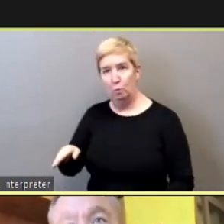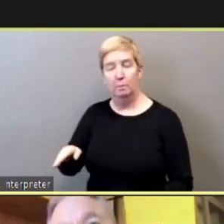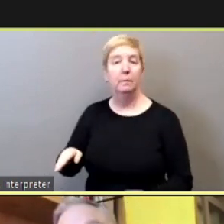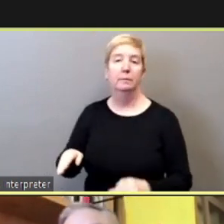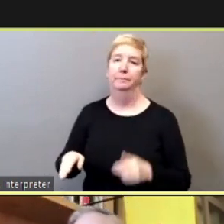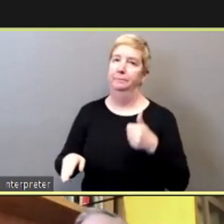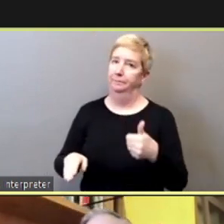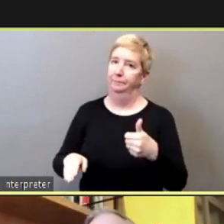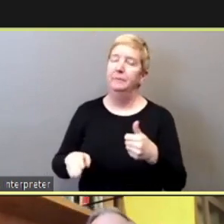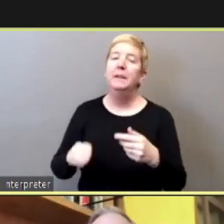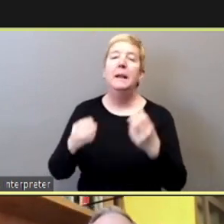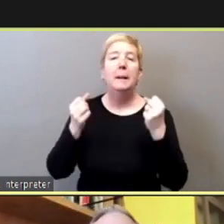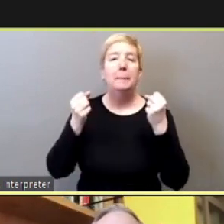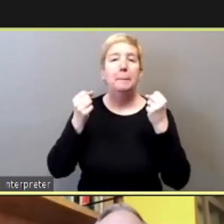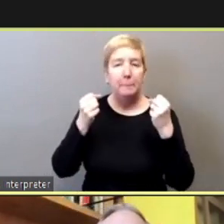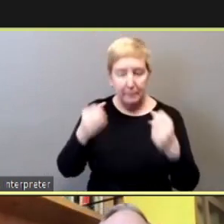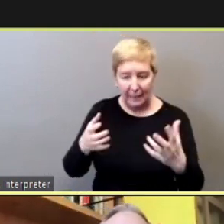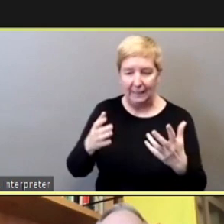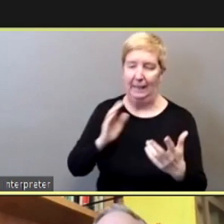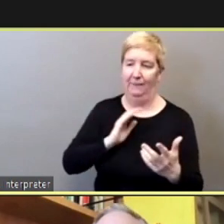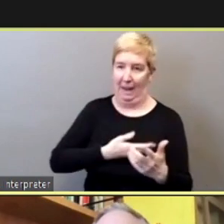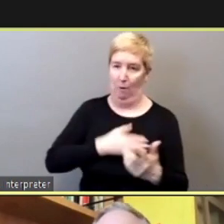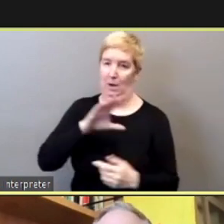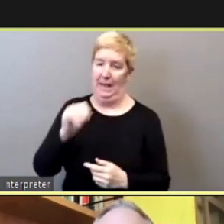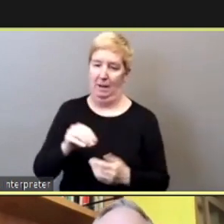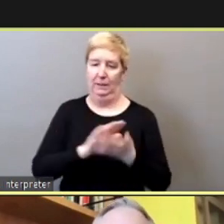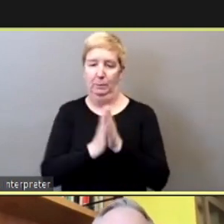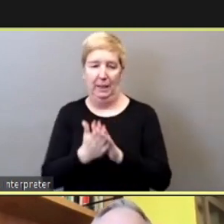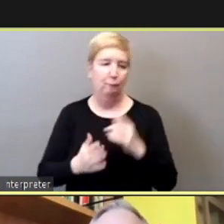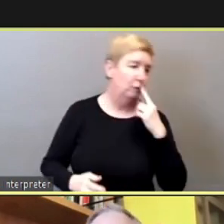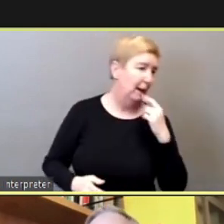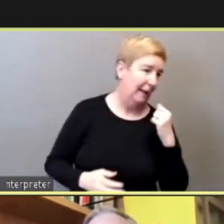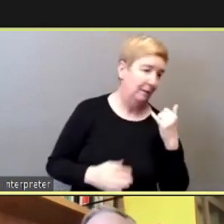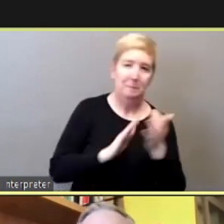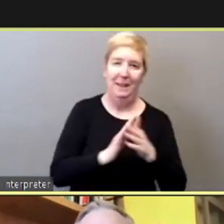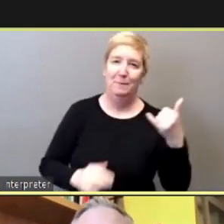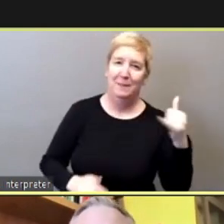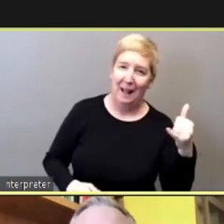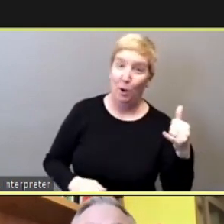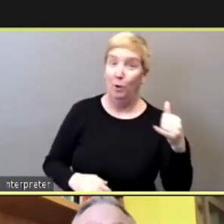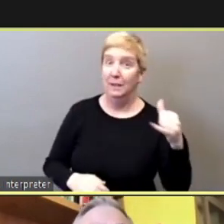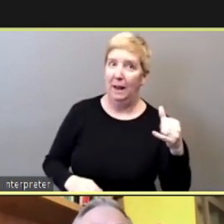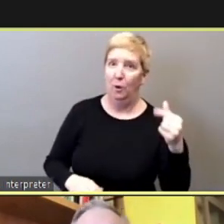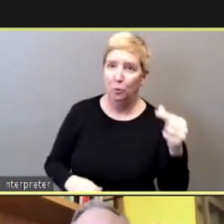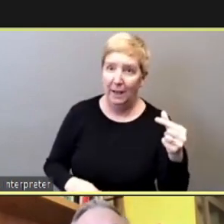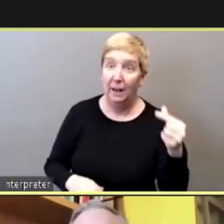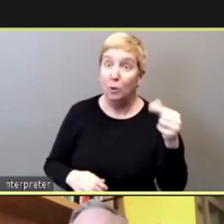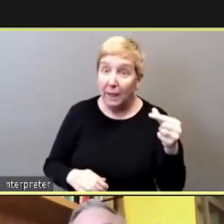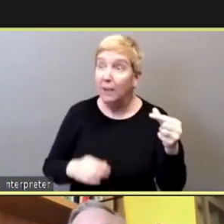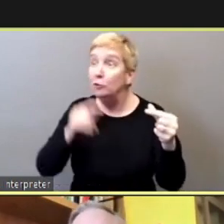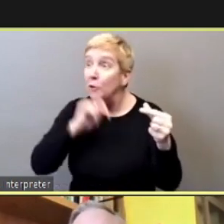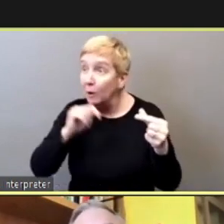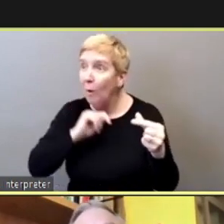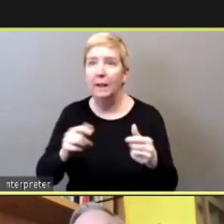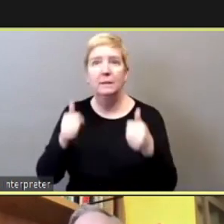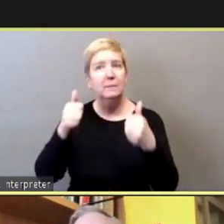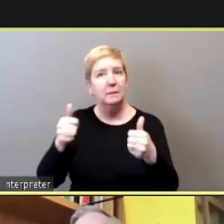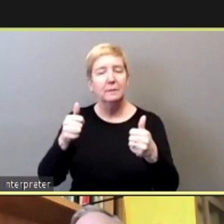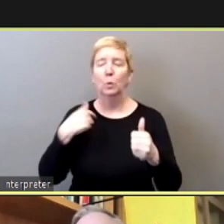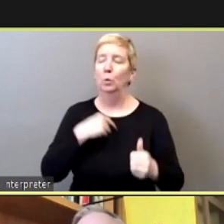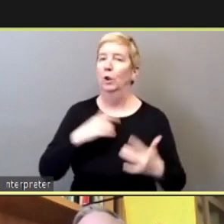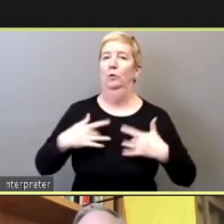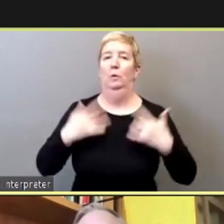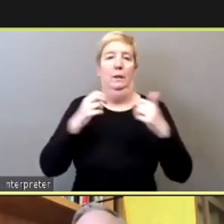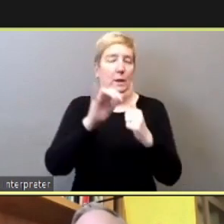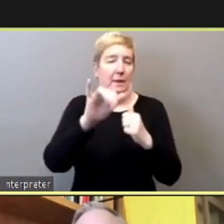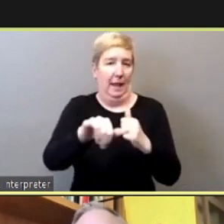many of our counties going from red to yellow or yellow to green, and even green to turquoise now. And we're really pleased about that, and